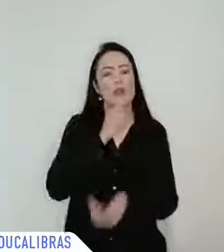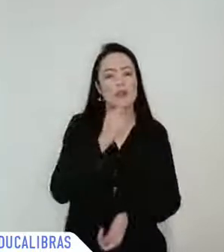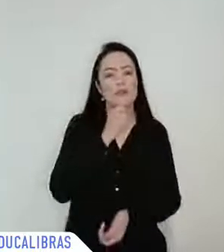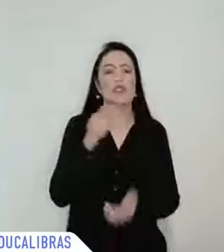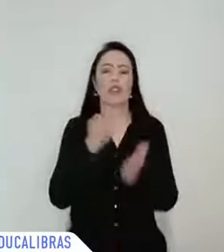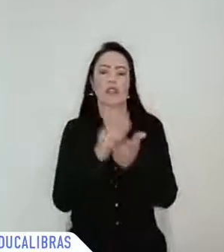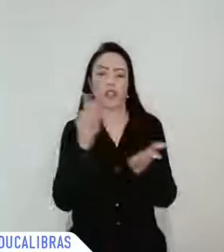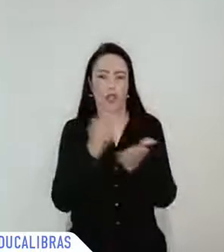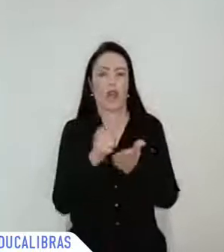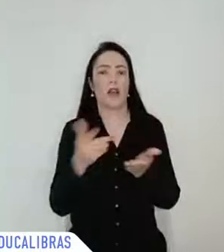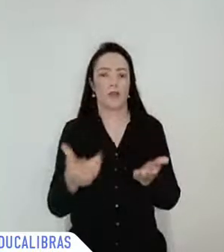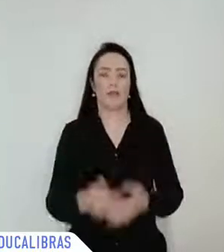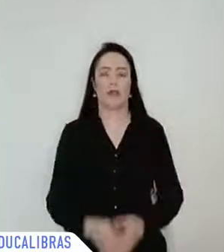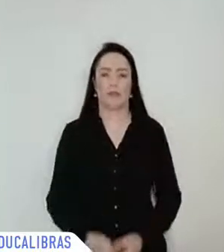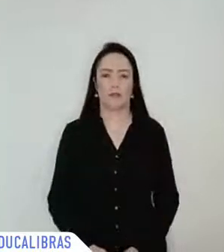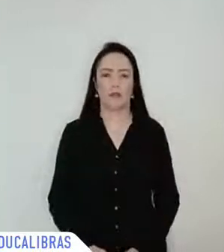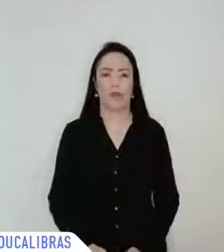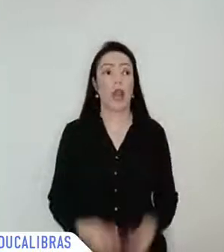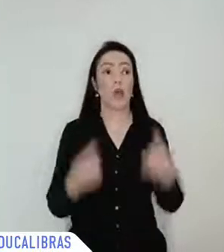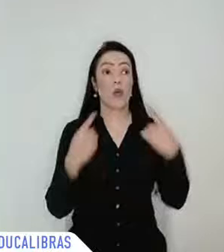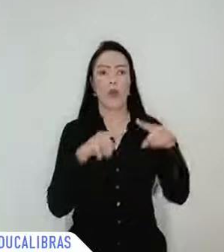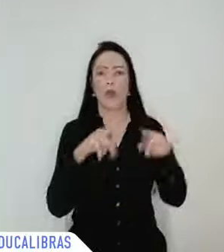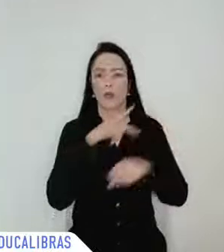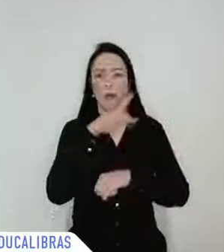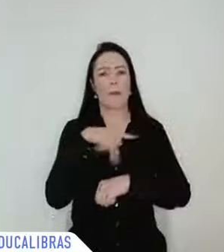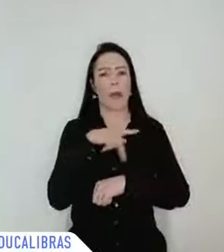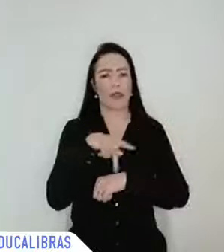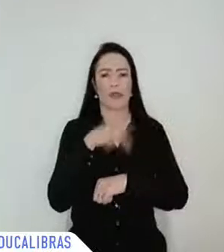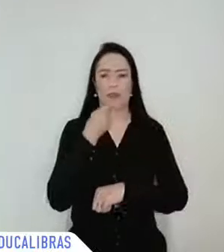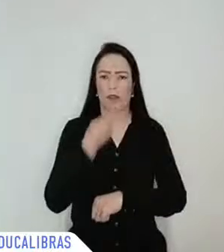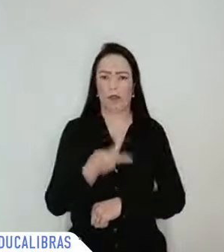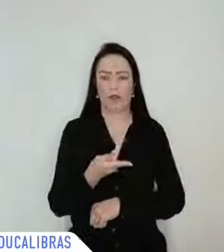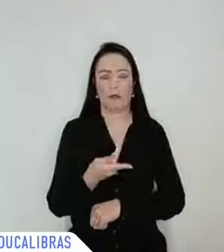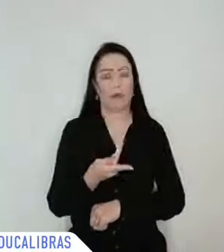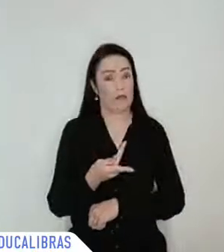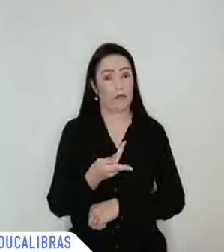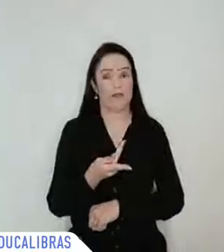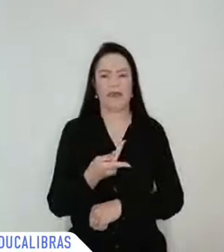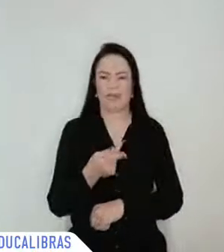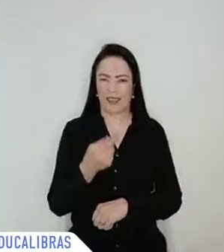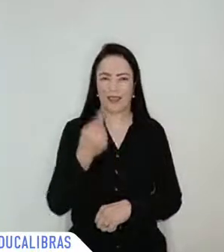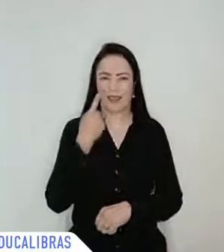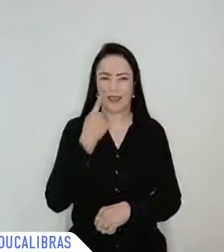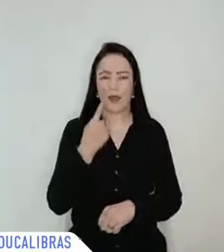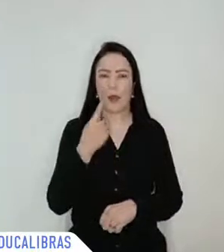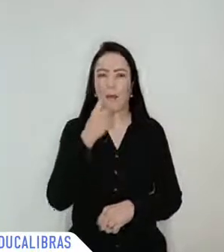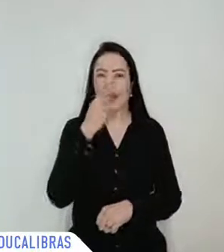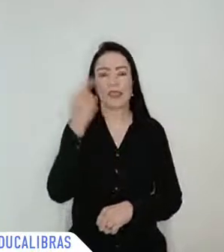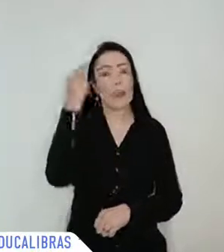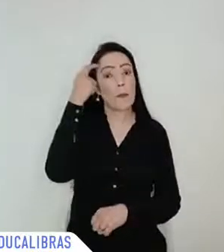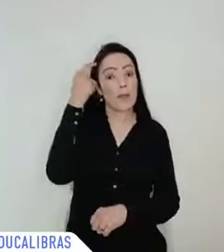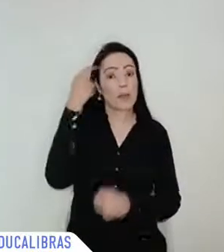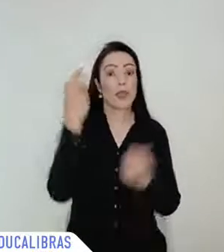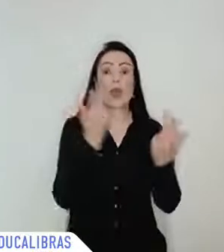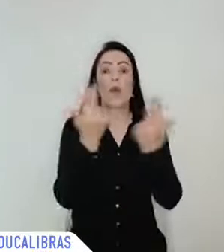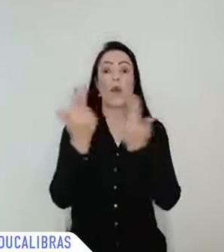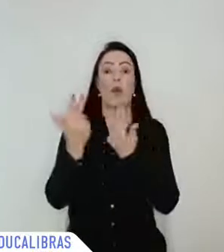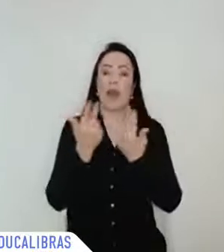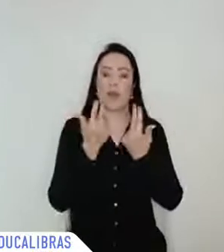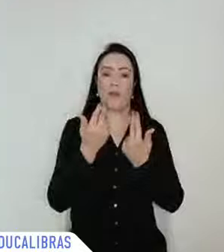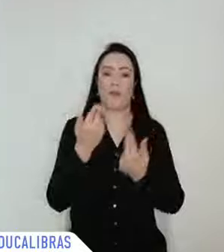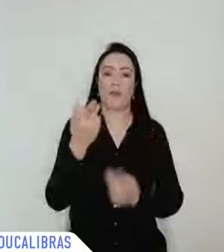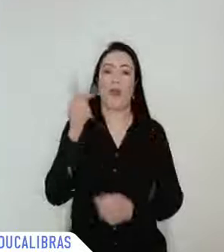and trying to call attention to what they say is a very prejudicial behavior of the